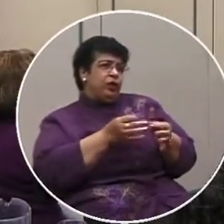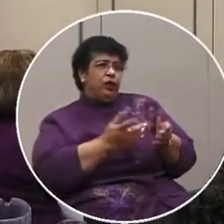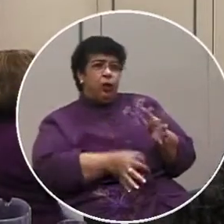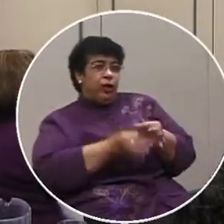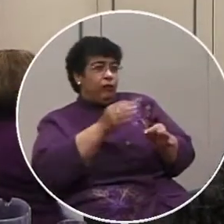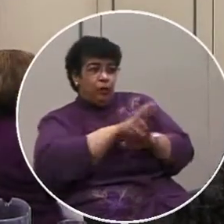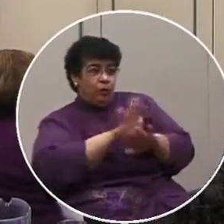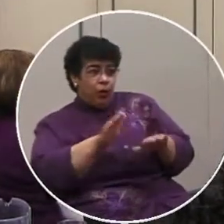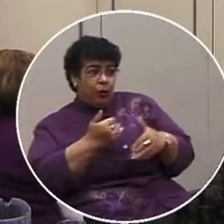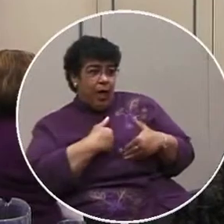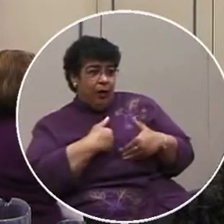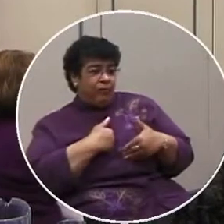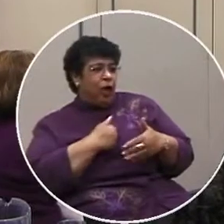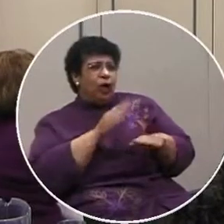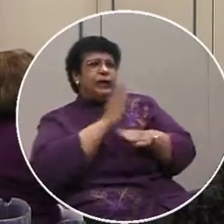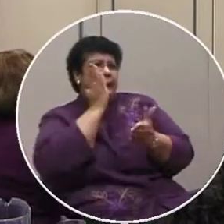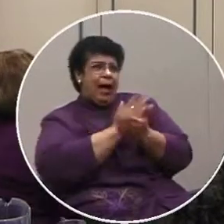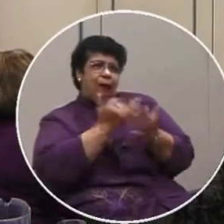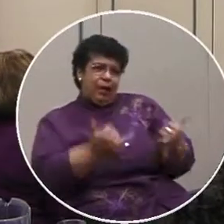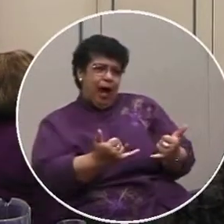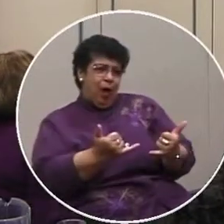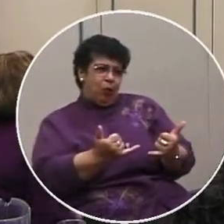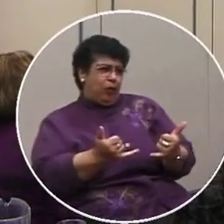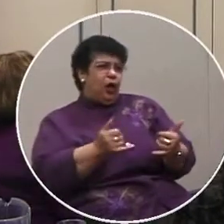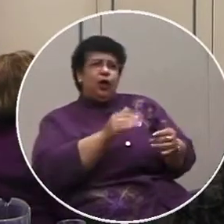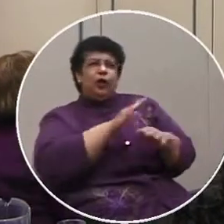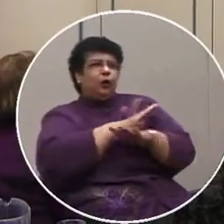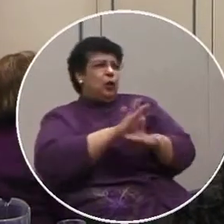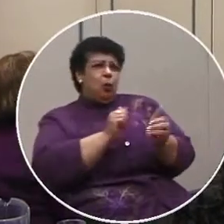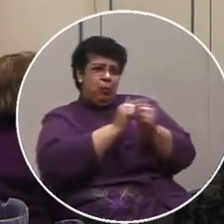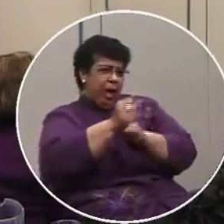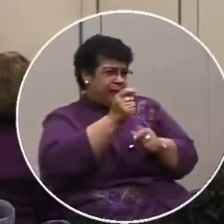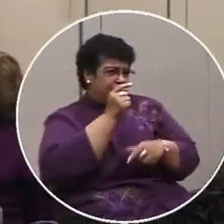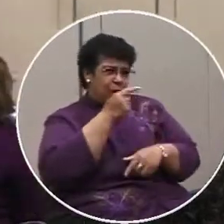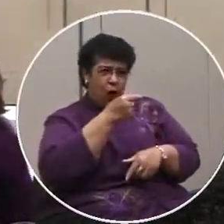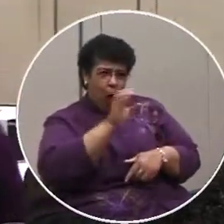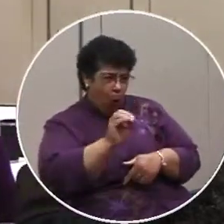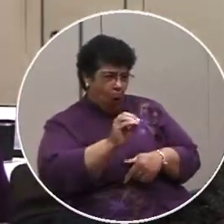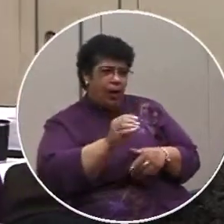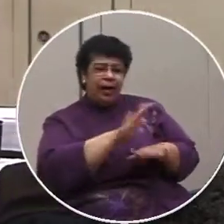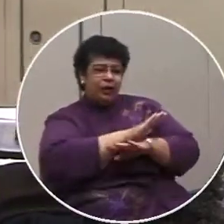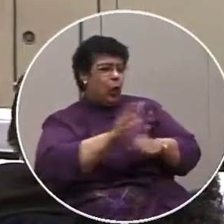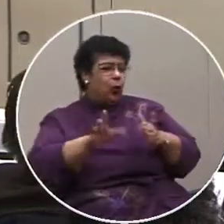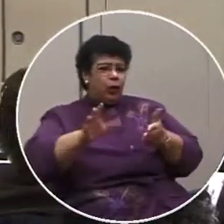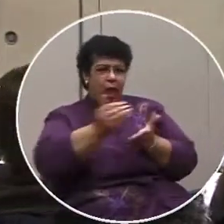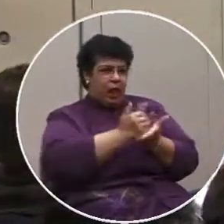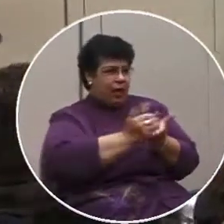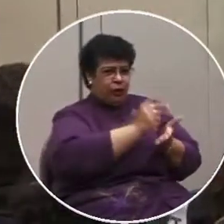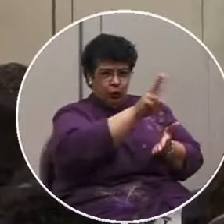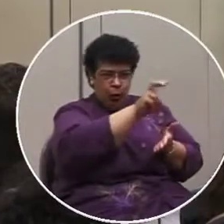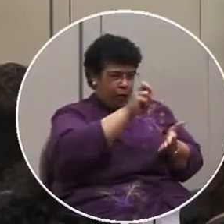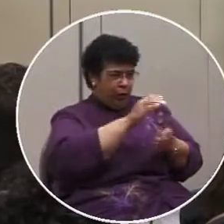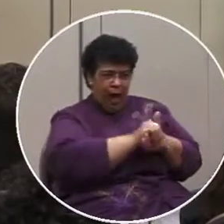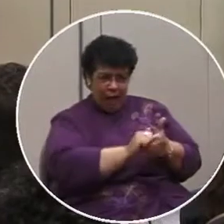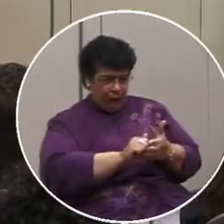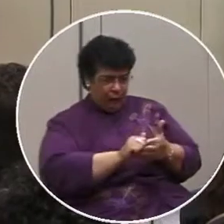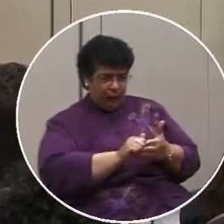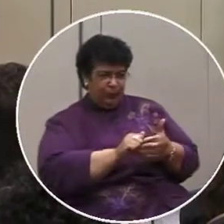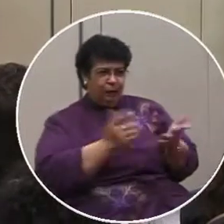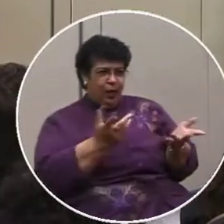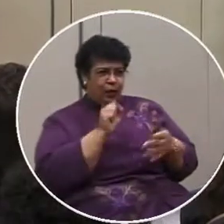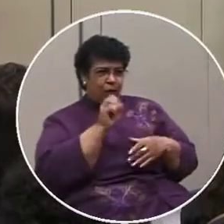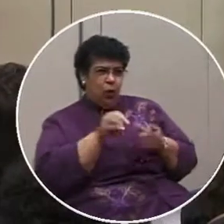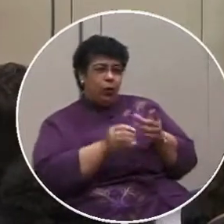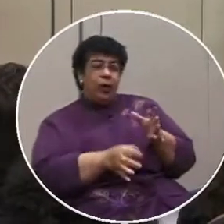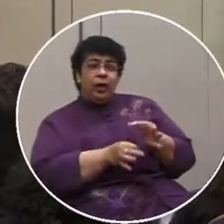now. Do not pass go. Do not collect $200. Because if you don't have a clear definition, first